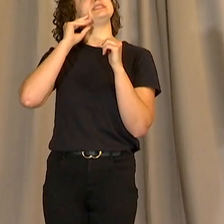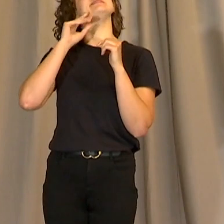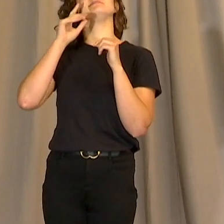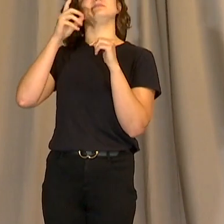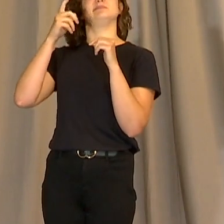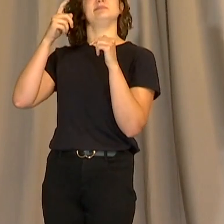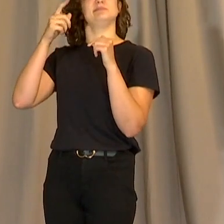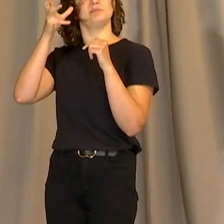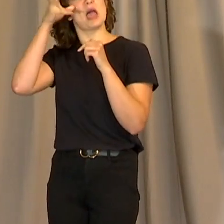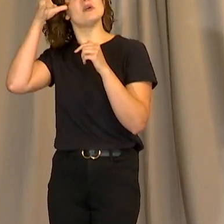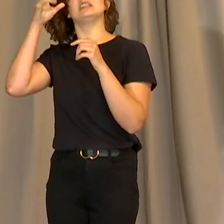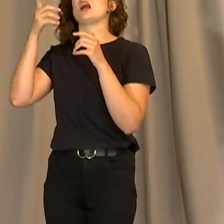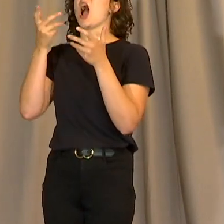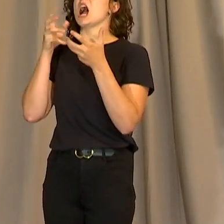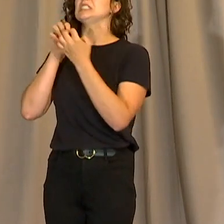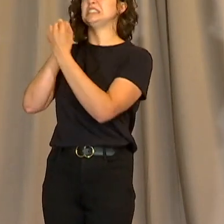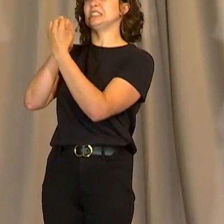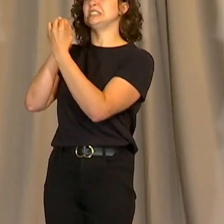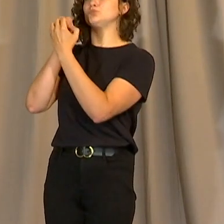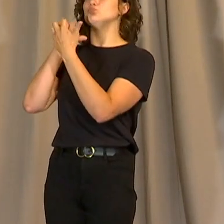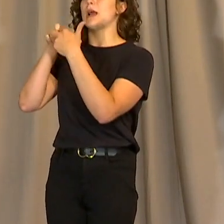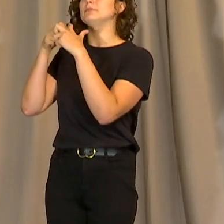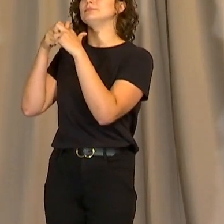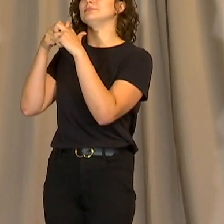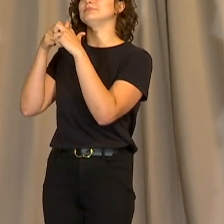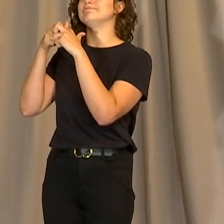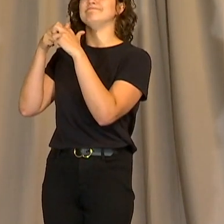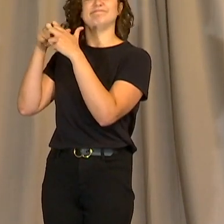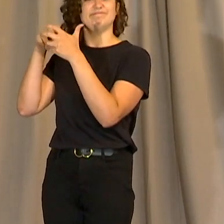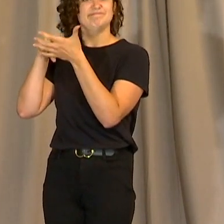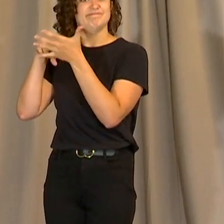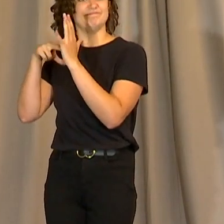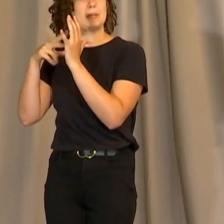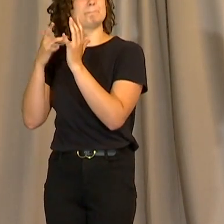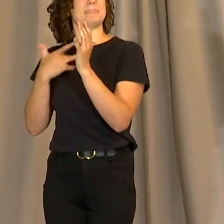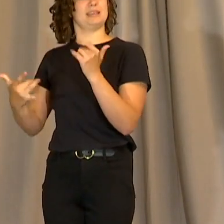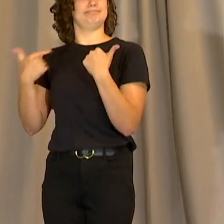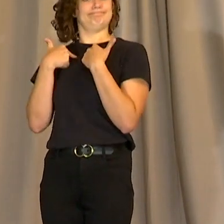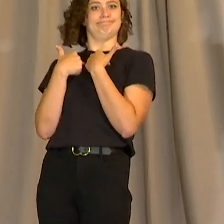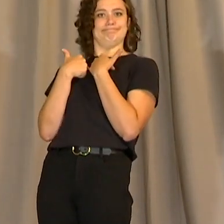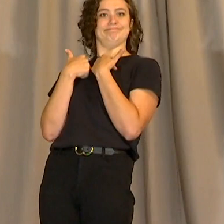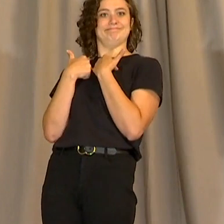work in Pasadena, particularly in Altadena, but